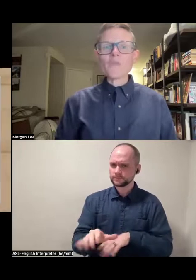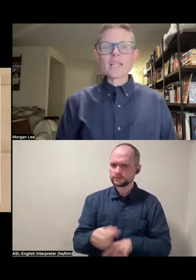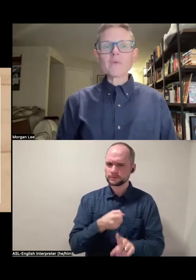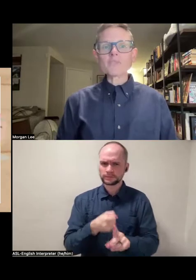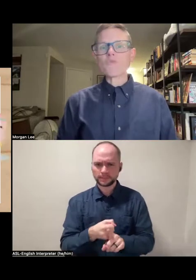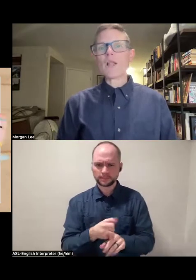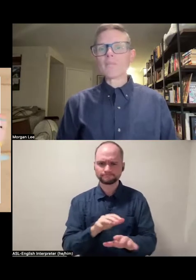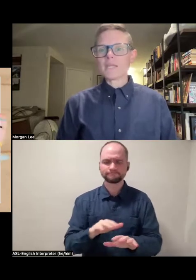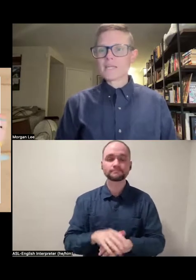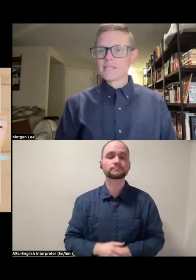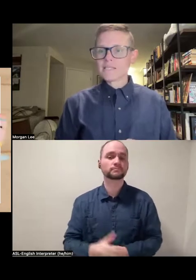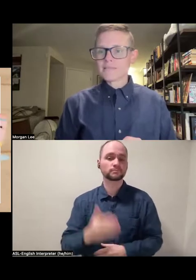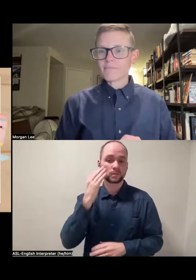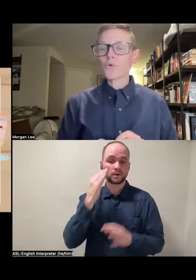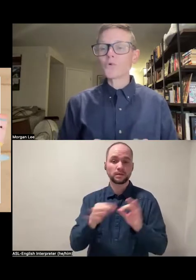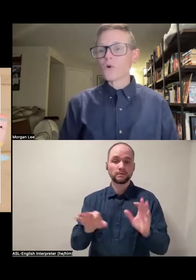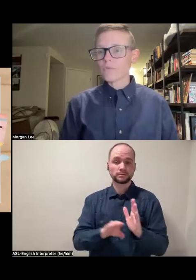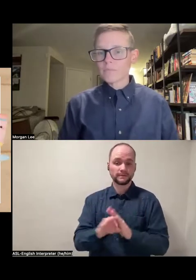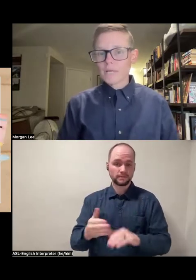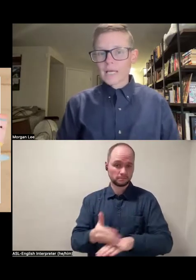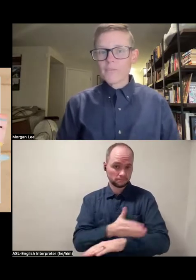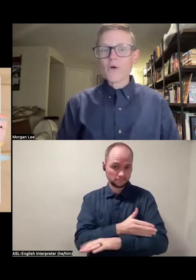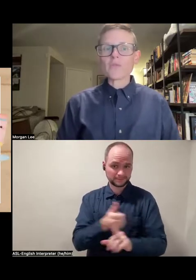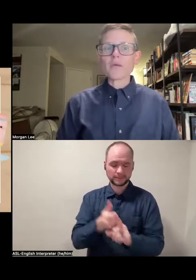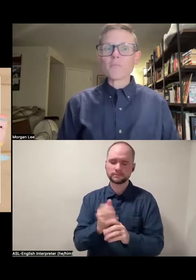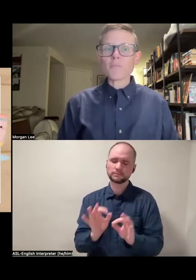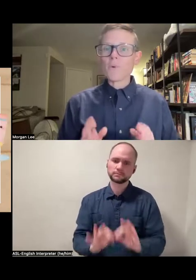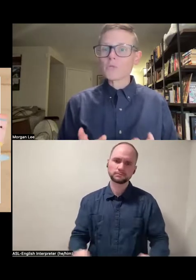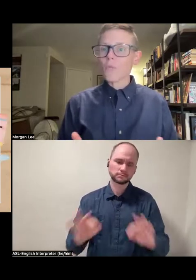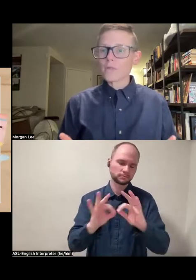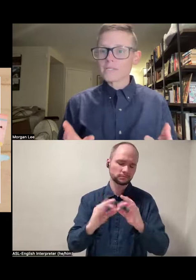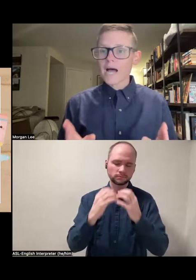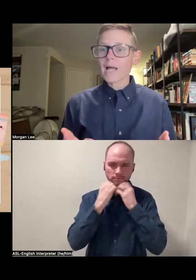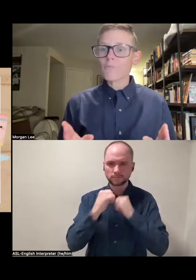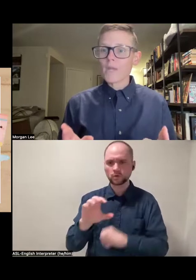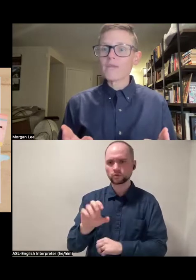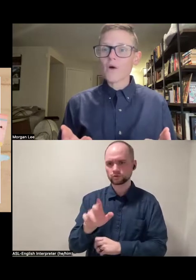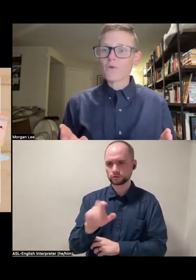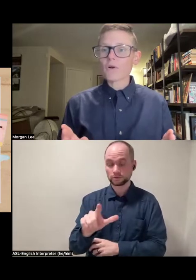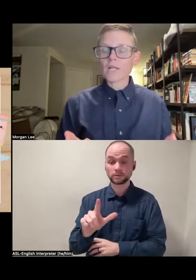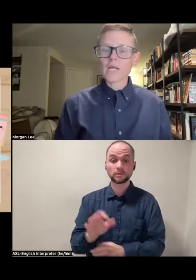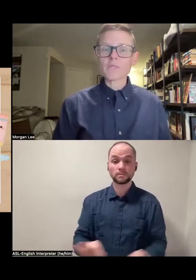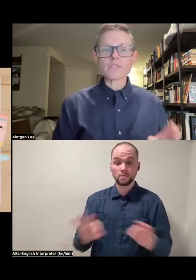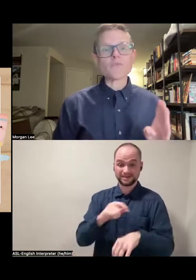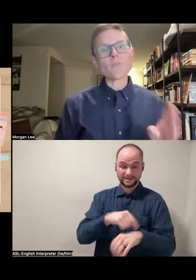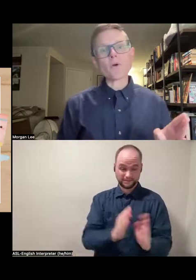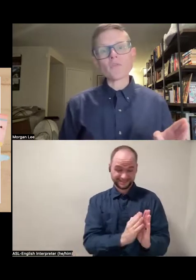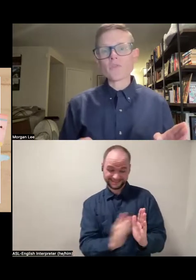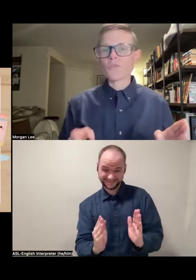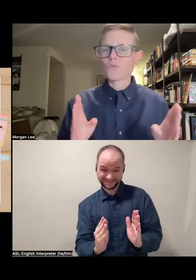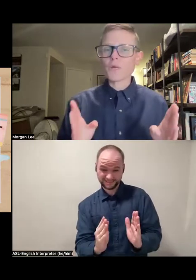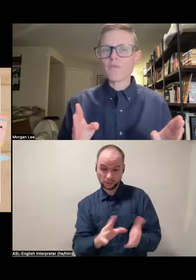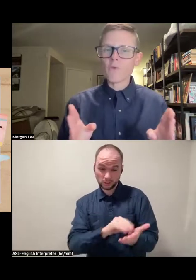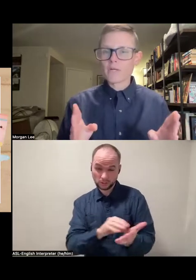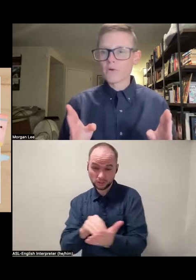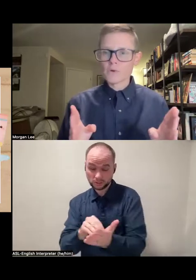So we know that language development is crucial, and we know that the most important time window for learning language is from birth